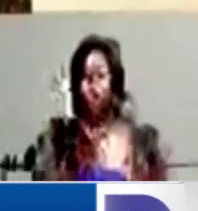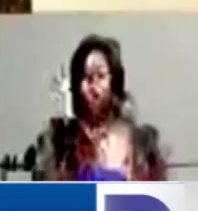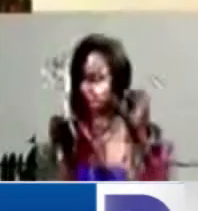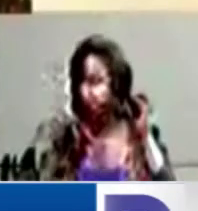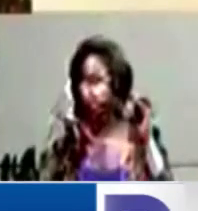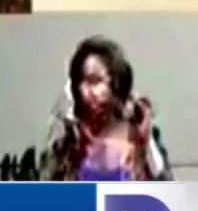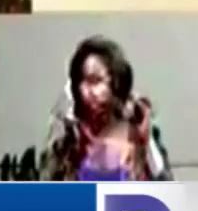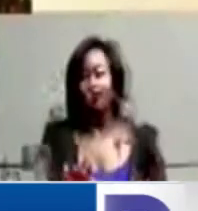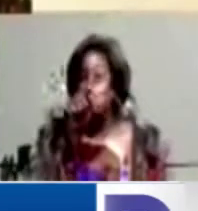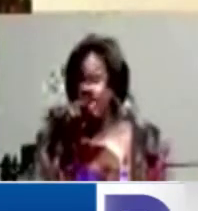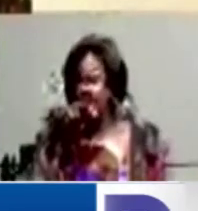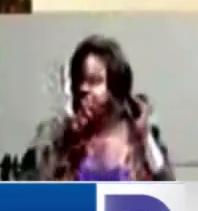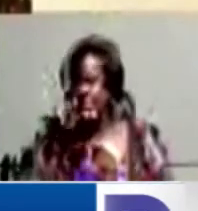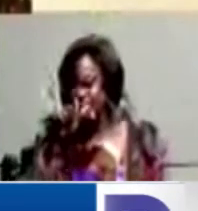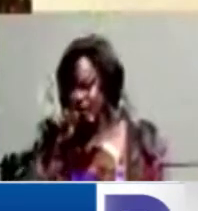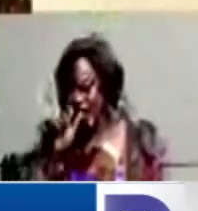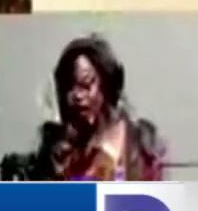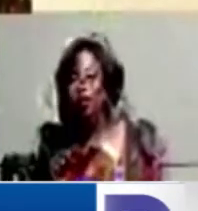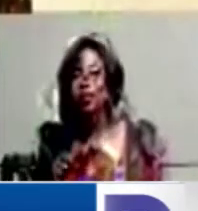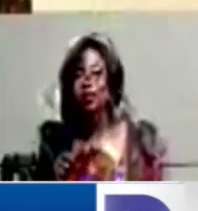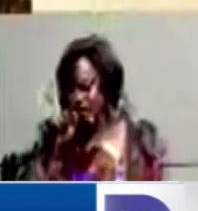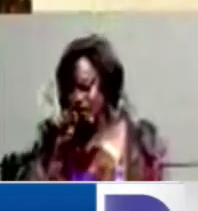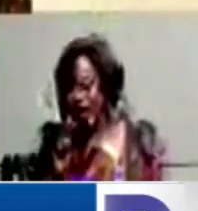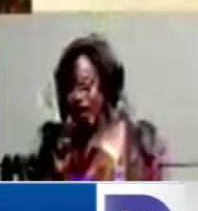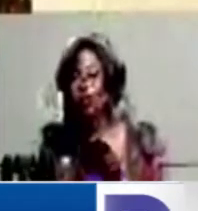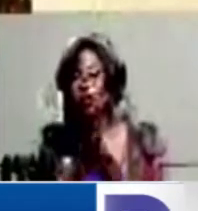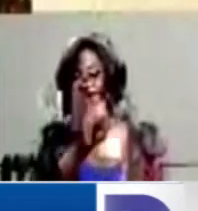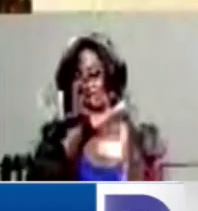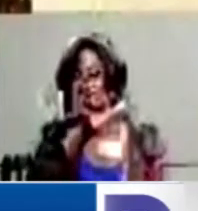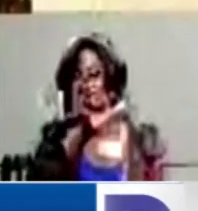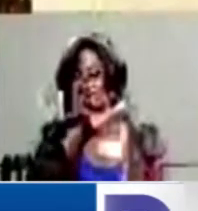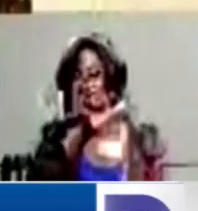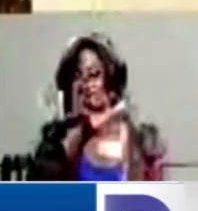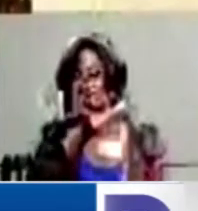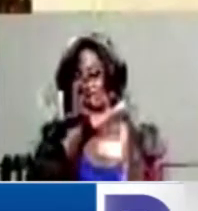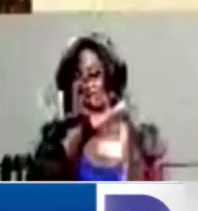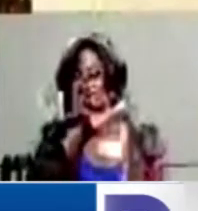Norway, Austria, Malaysia,